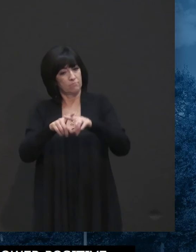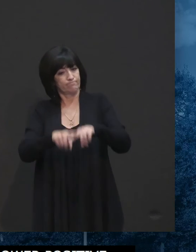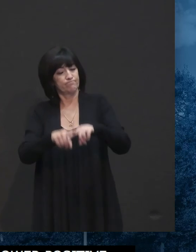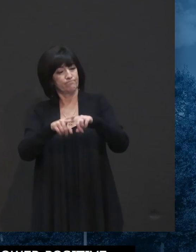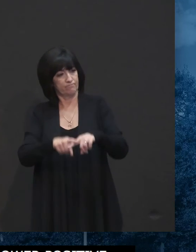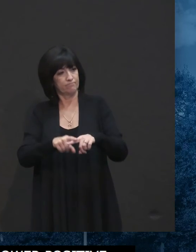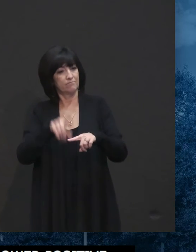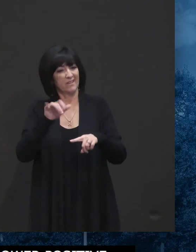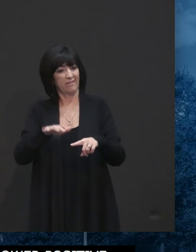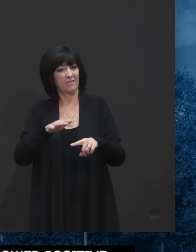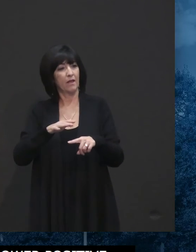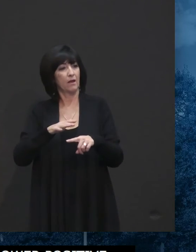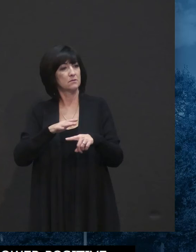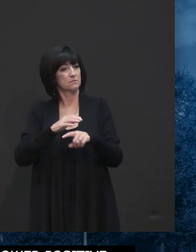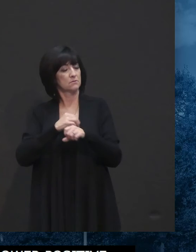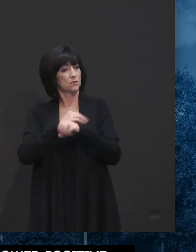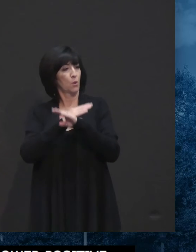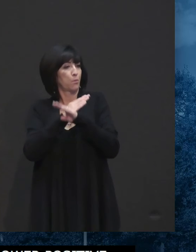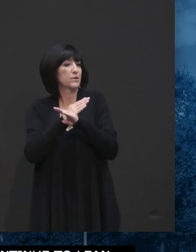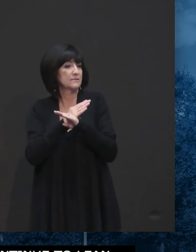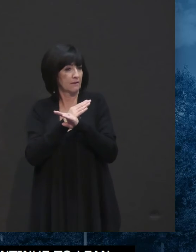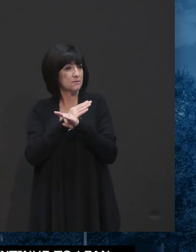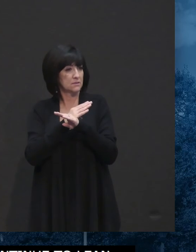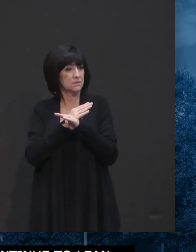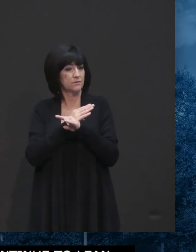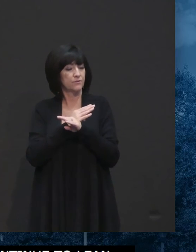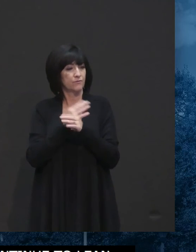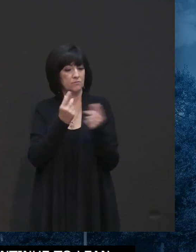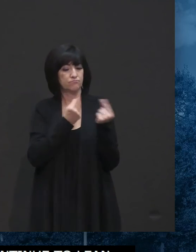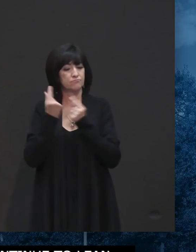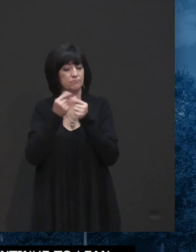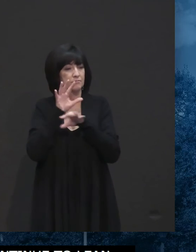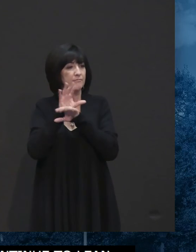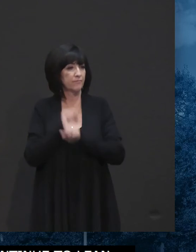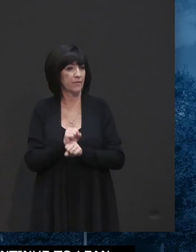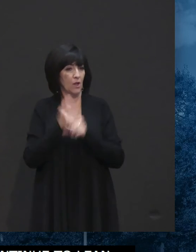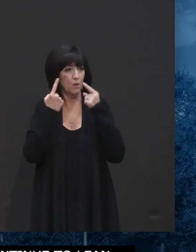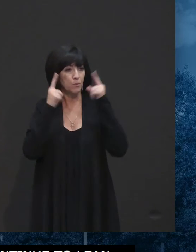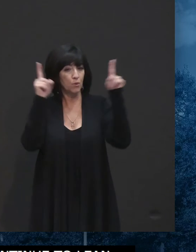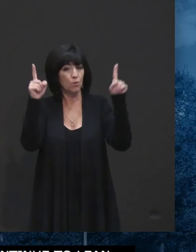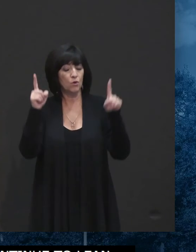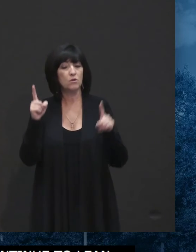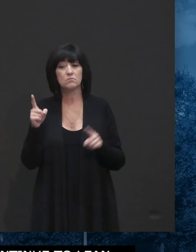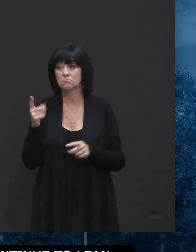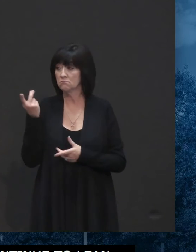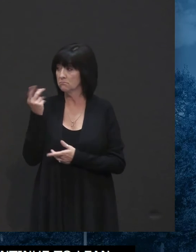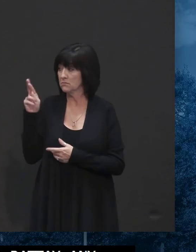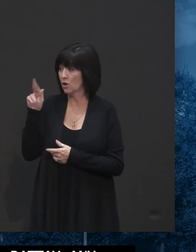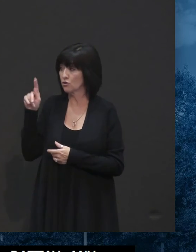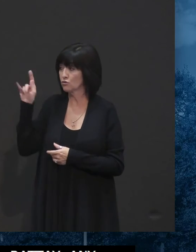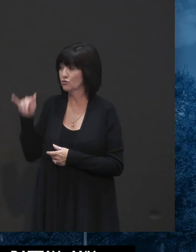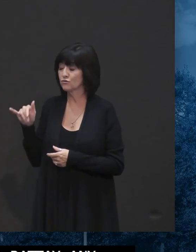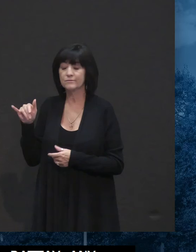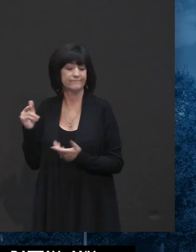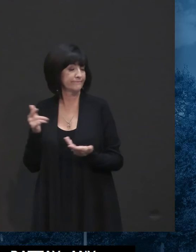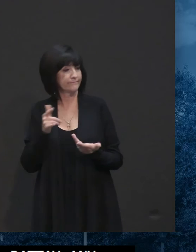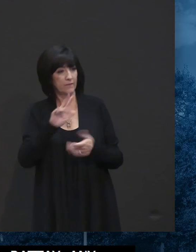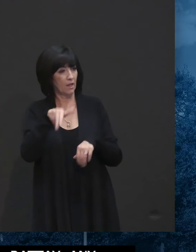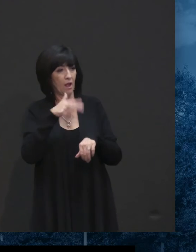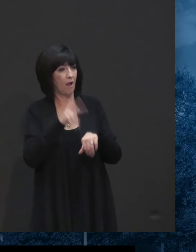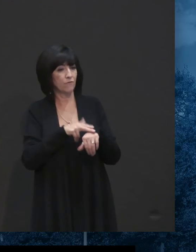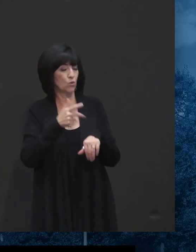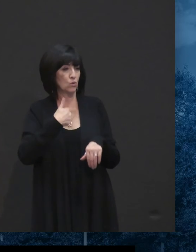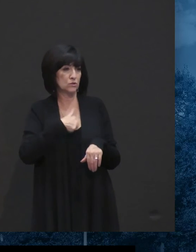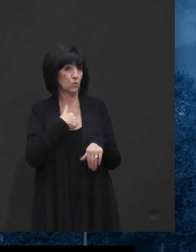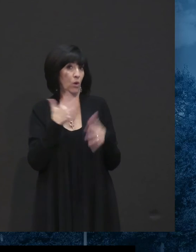work. Dr. Rattay, any thoughts there? I'm not sure I have a lot to add. I mean, I think we all would love to have a crystal ball which shows us